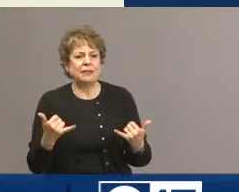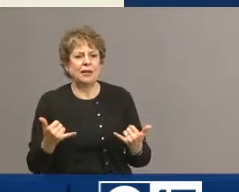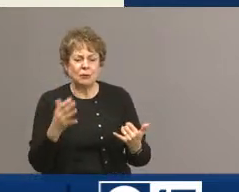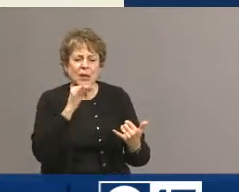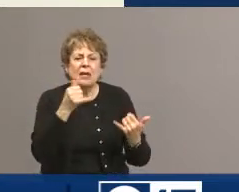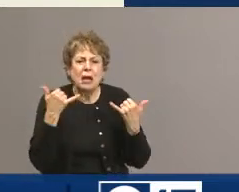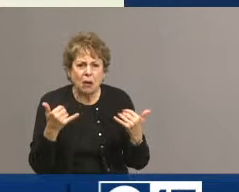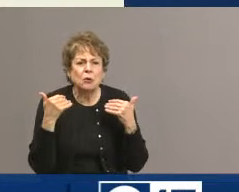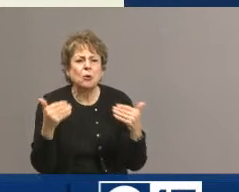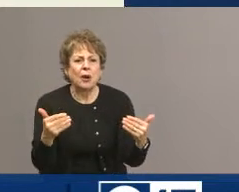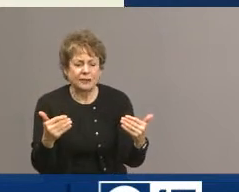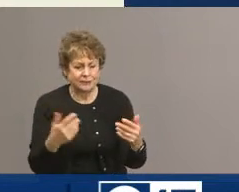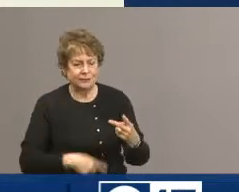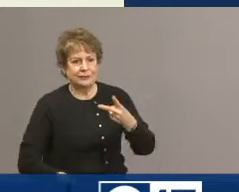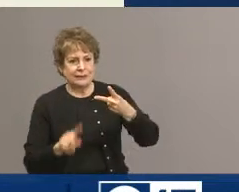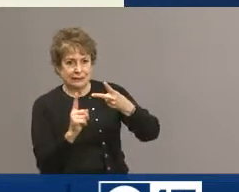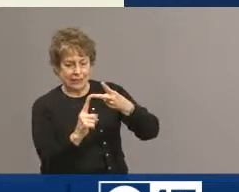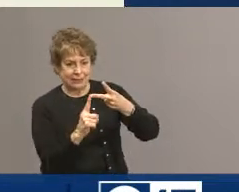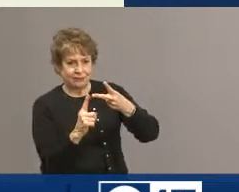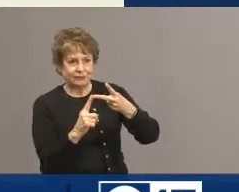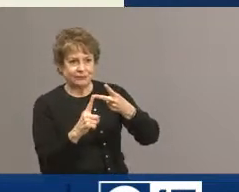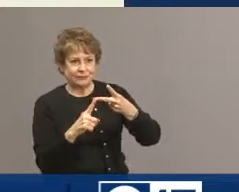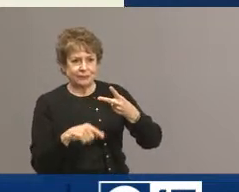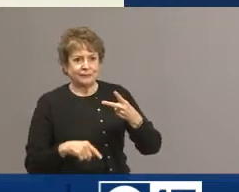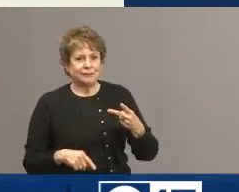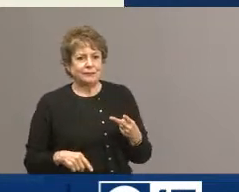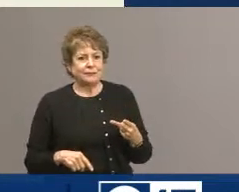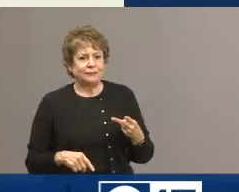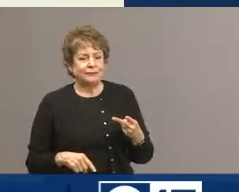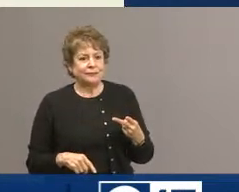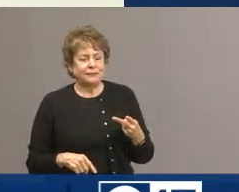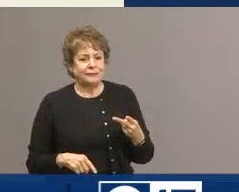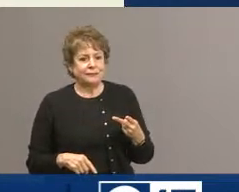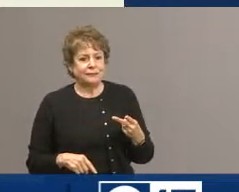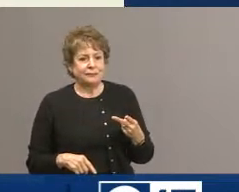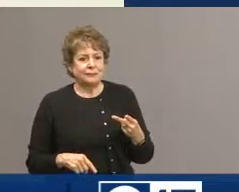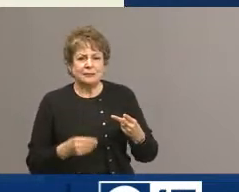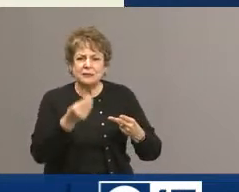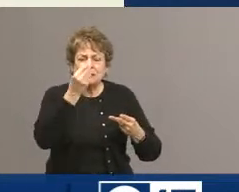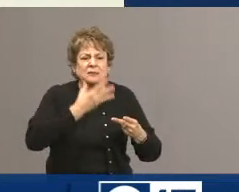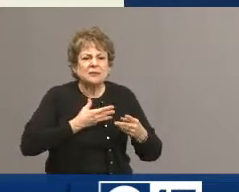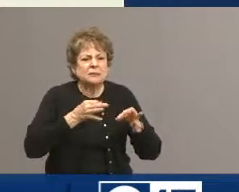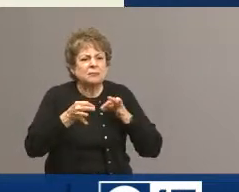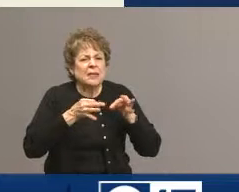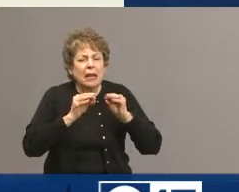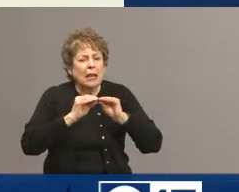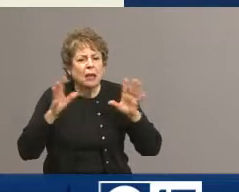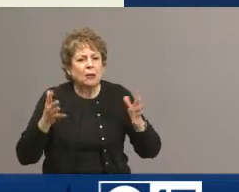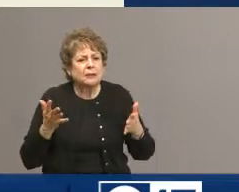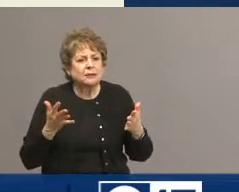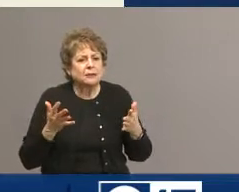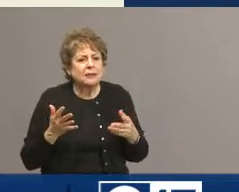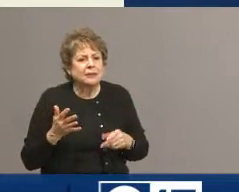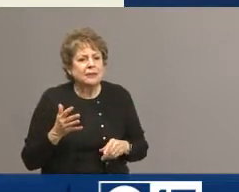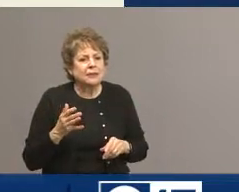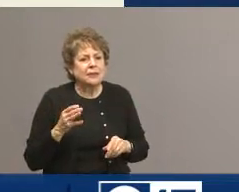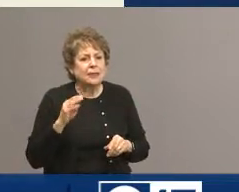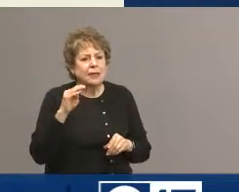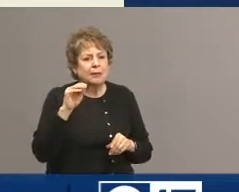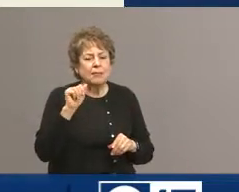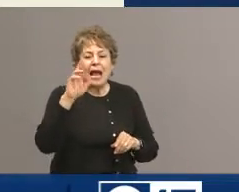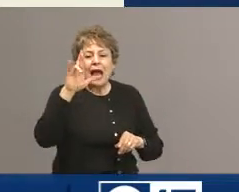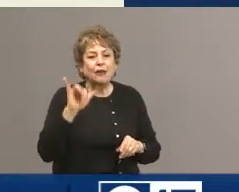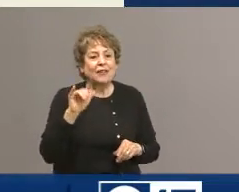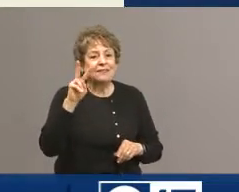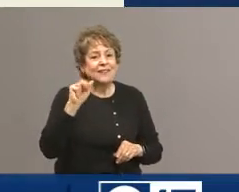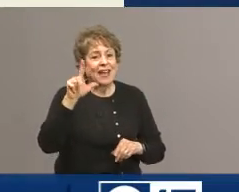public? I was out there at Equality Health in Maryvale. Those guys are doing God's work there. We were over here at Banner where they're doing 1,000 tests a day. I know